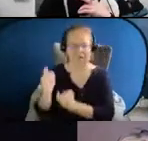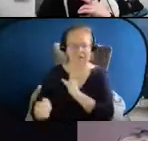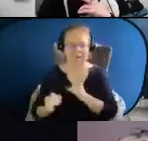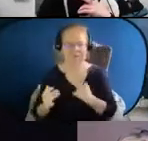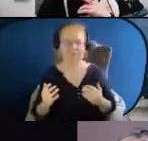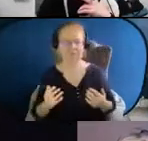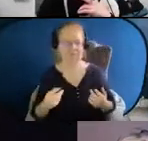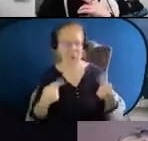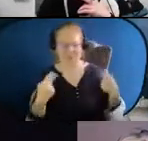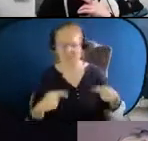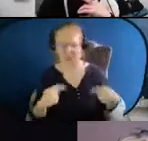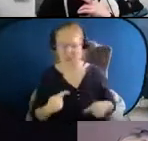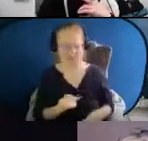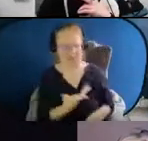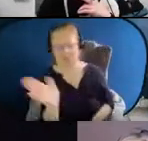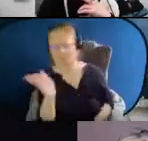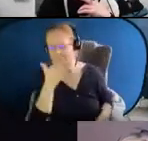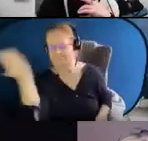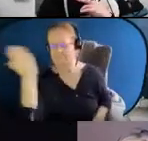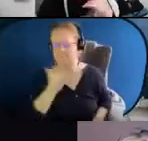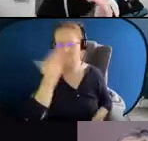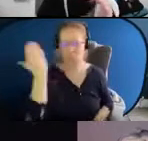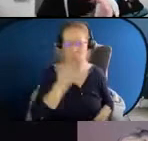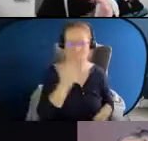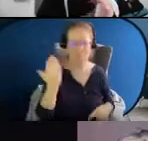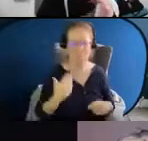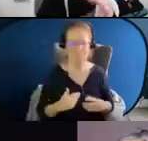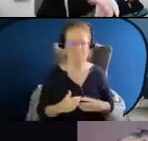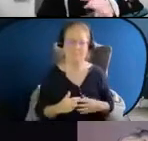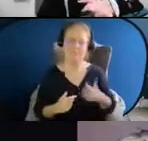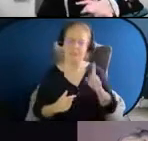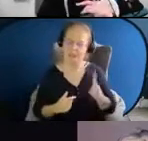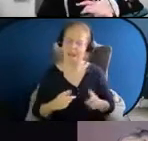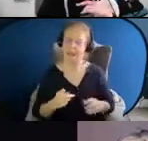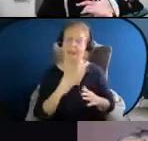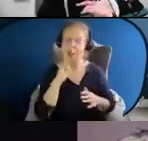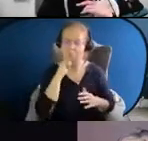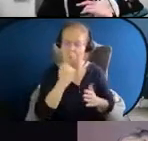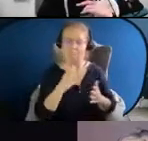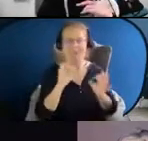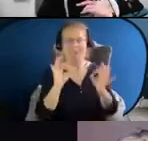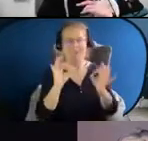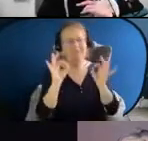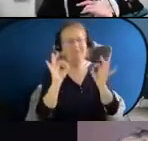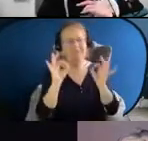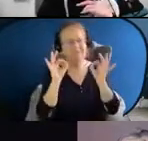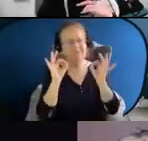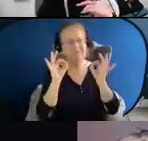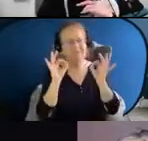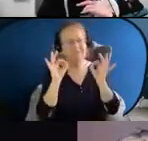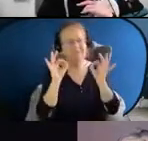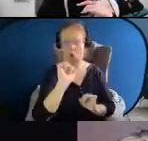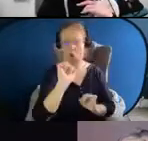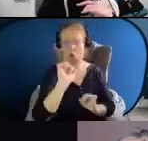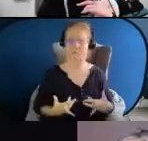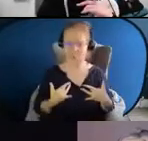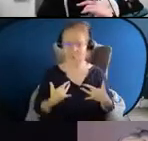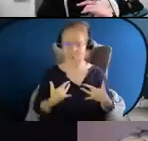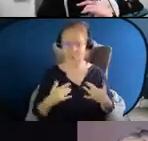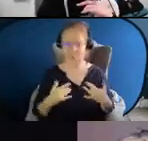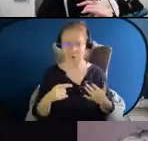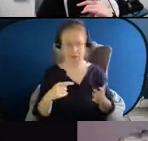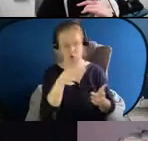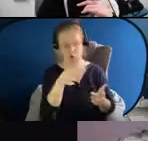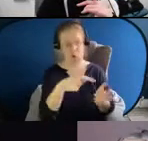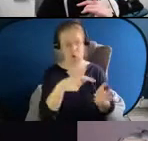or the availability of some of the features in our tools. But it would be really fantastic to hear from your point of view as an authoring tool